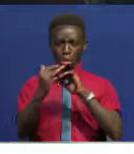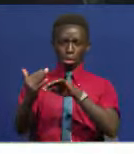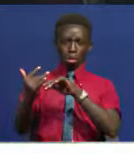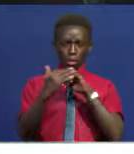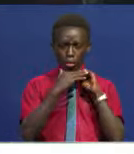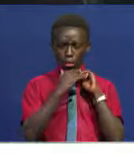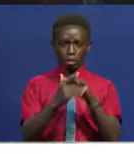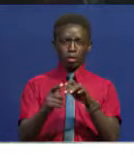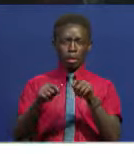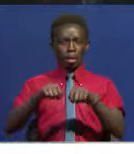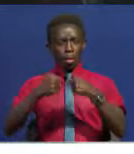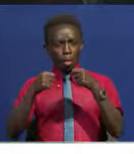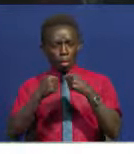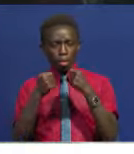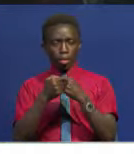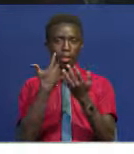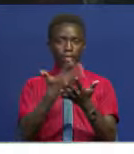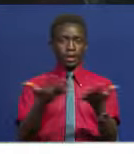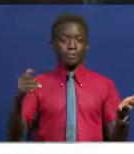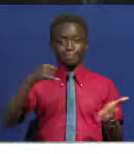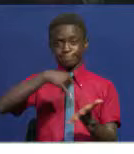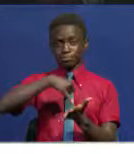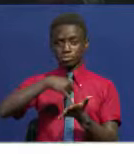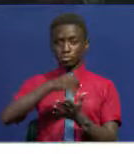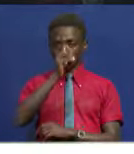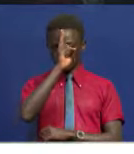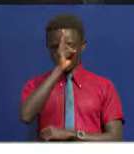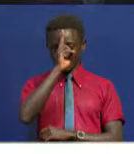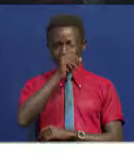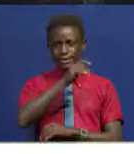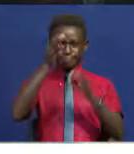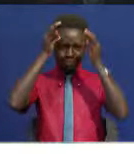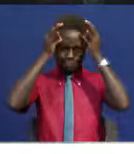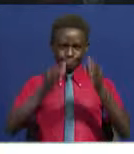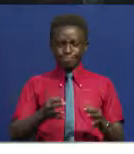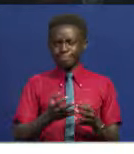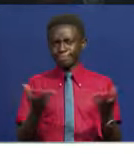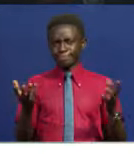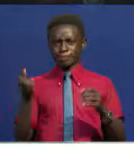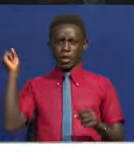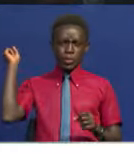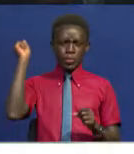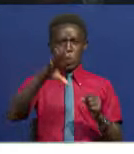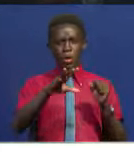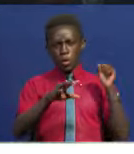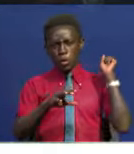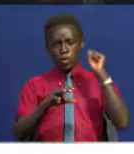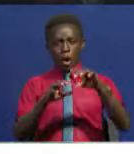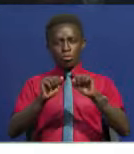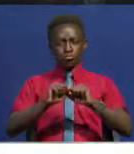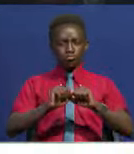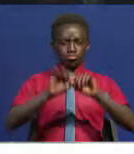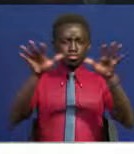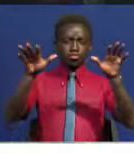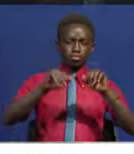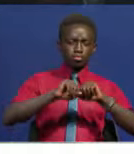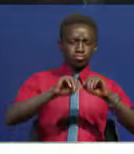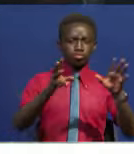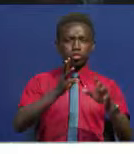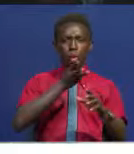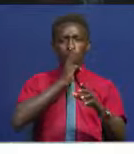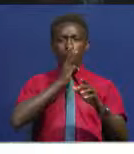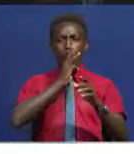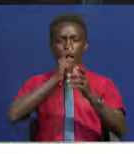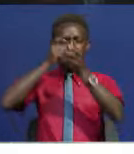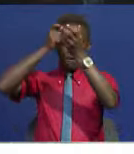vandalism and destruction of property police were forced to lob tear gas canisters and deploy water cannons to well protesters who were